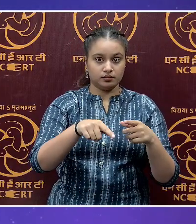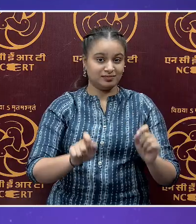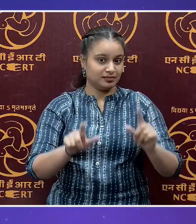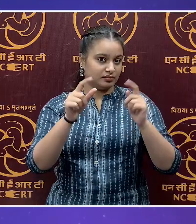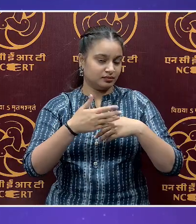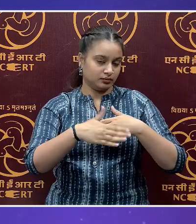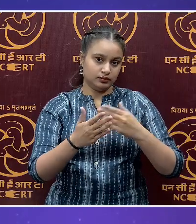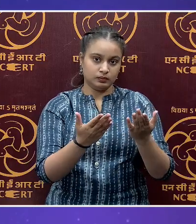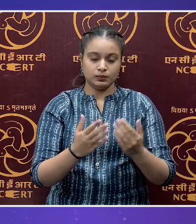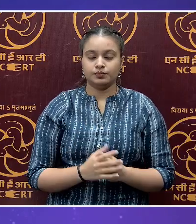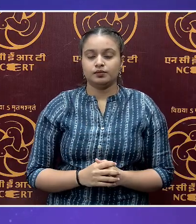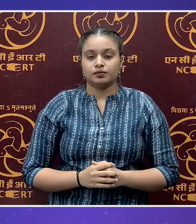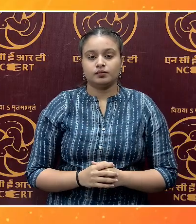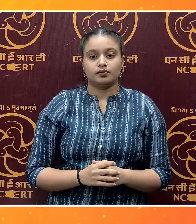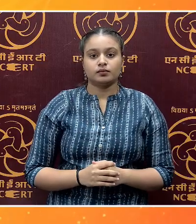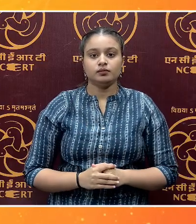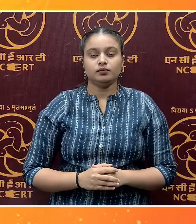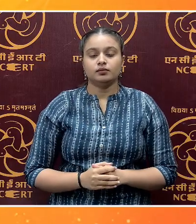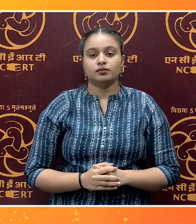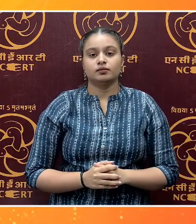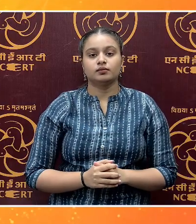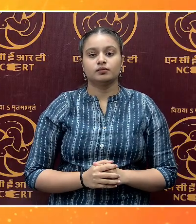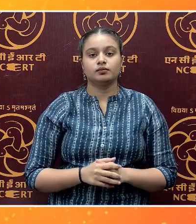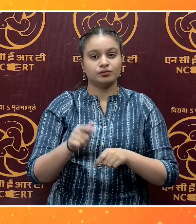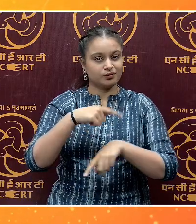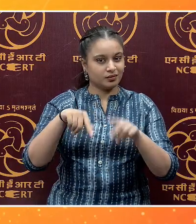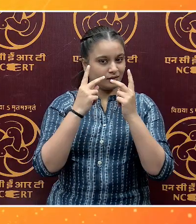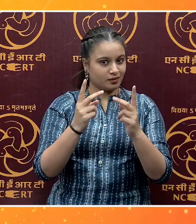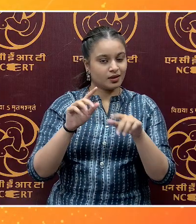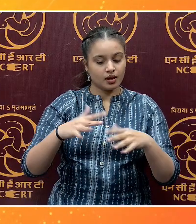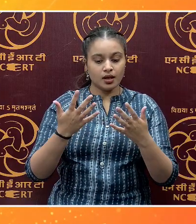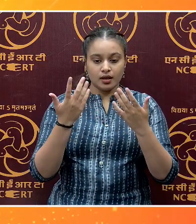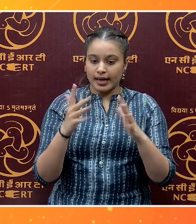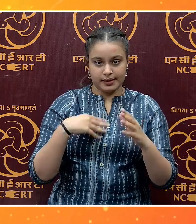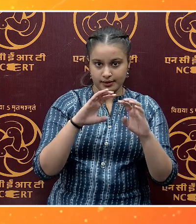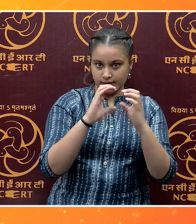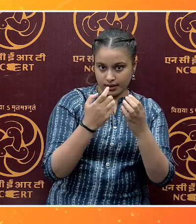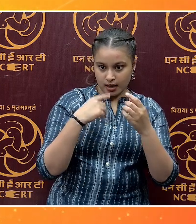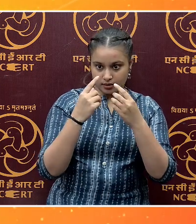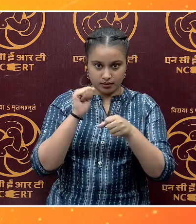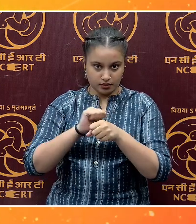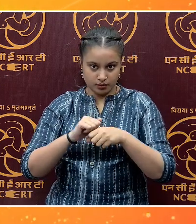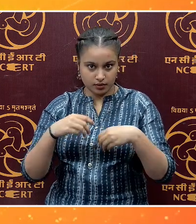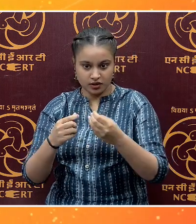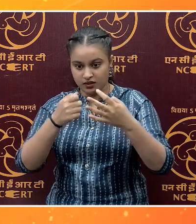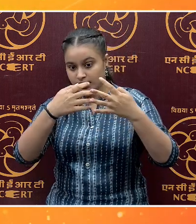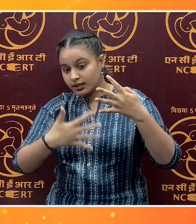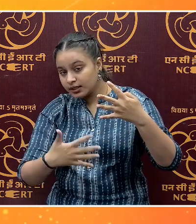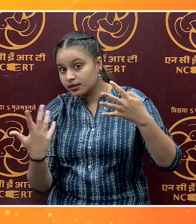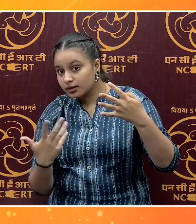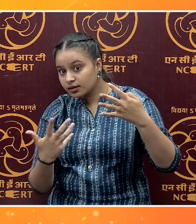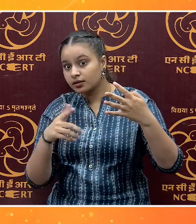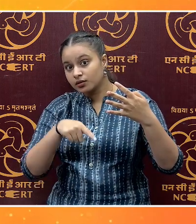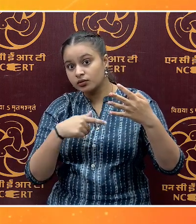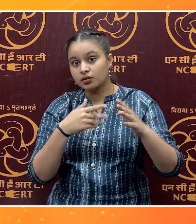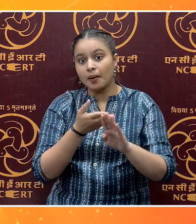please continue. Yeah. Okay. So as you see, like for assigning any class, I can get only the list of classes here that already done